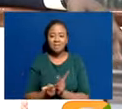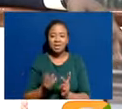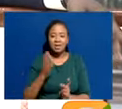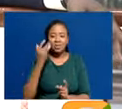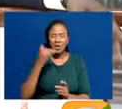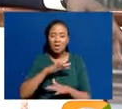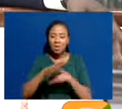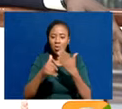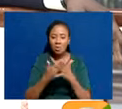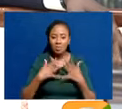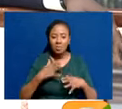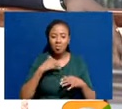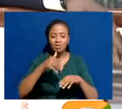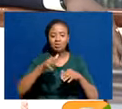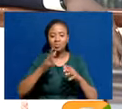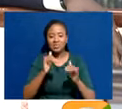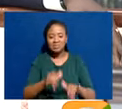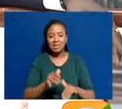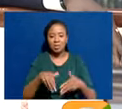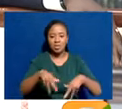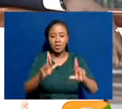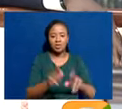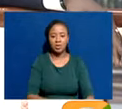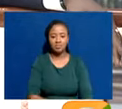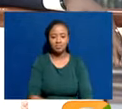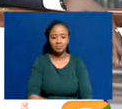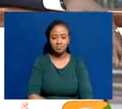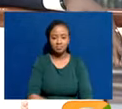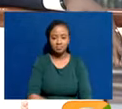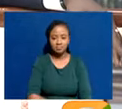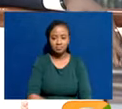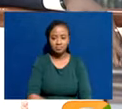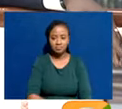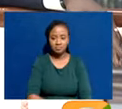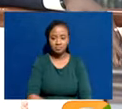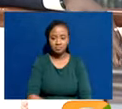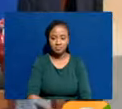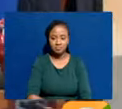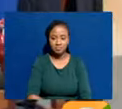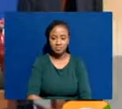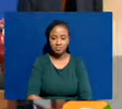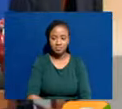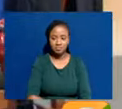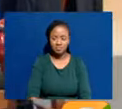road, Jeff. Yeah. Yeah. So many tweets. Oh, this is the last one? Oh, okay, sorry.